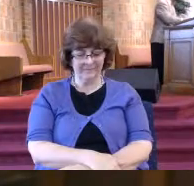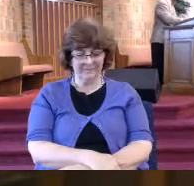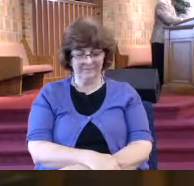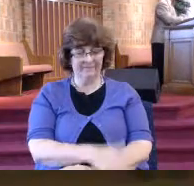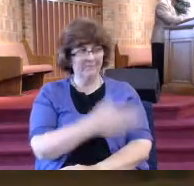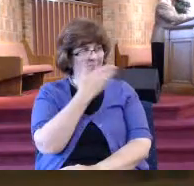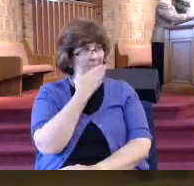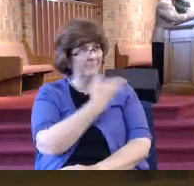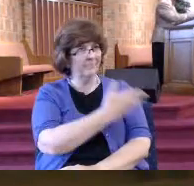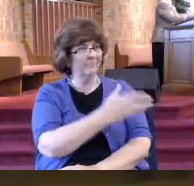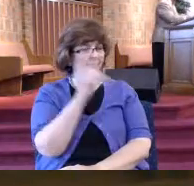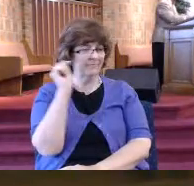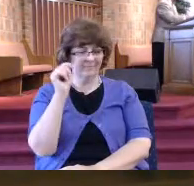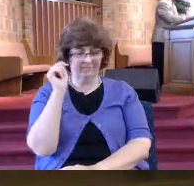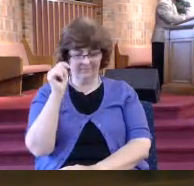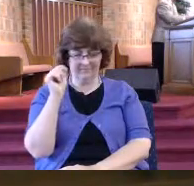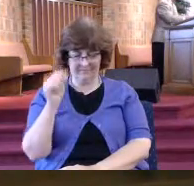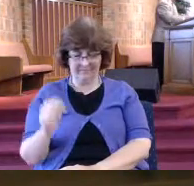Thank you, Tim.